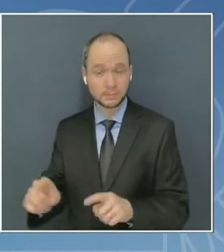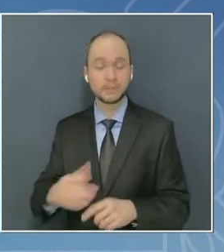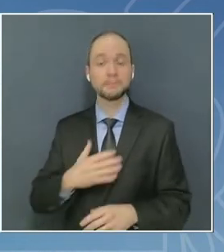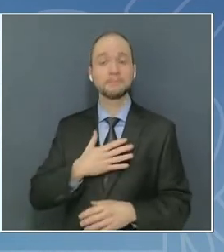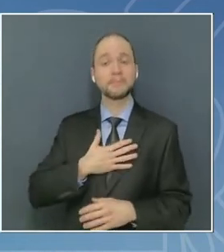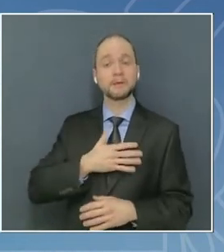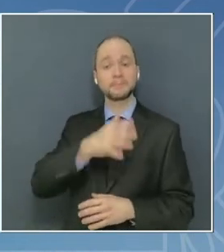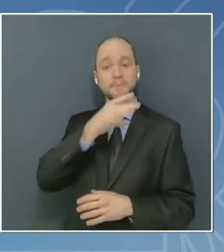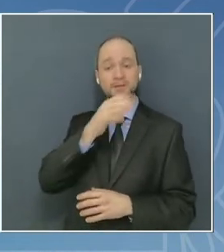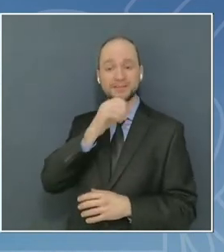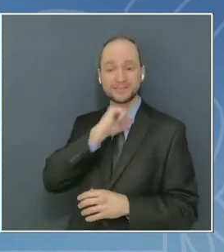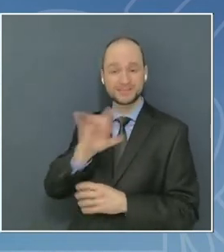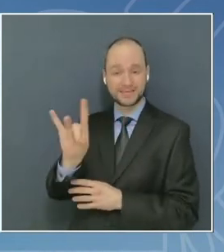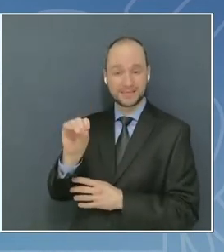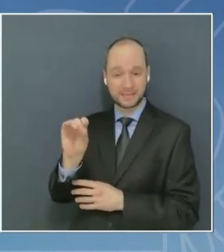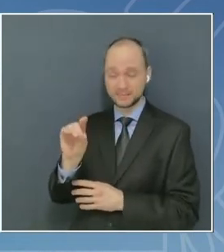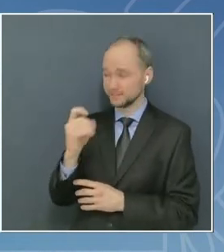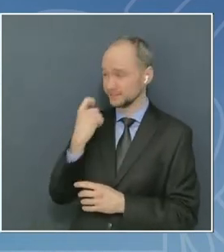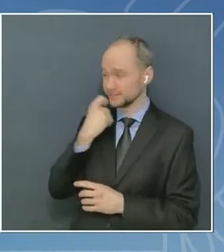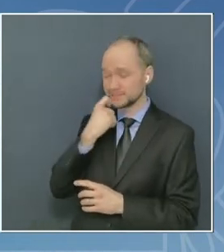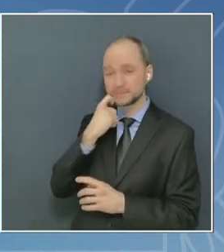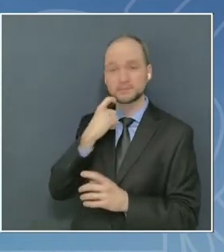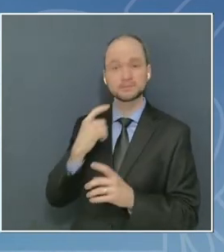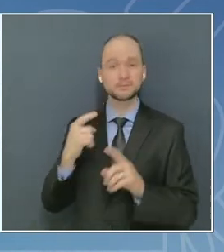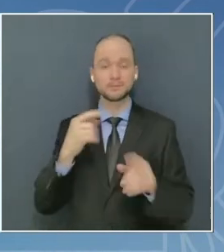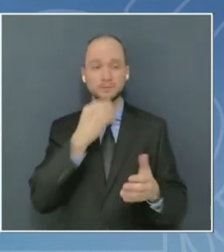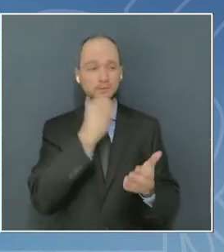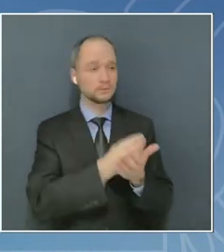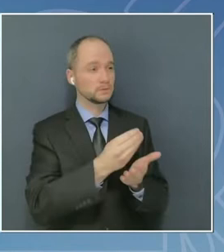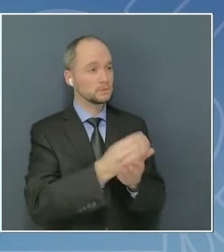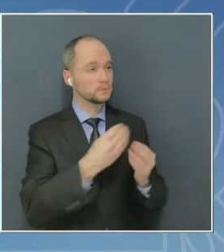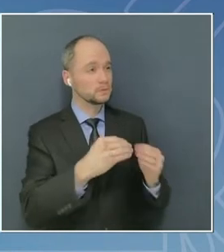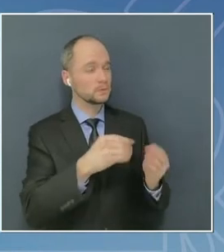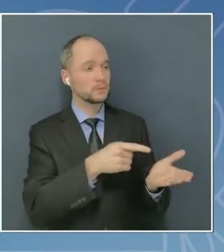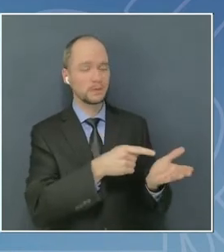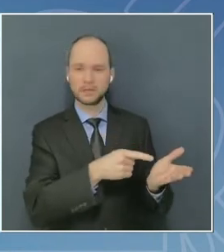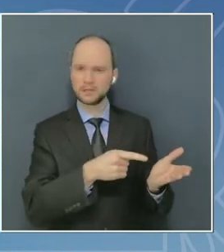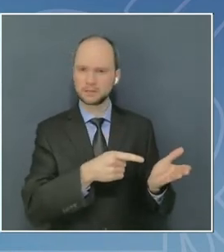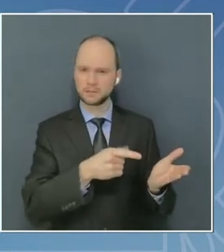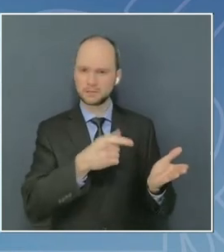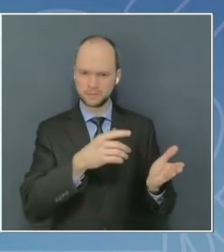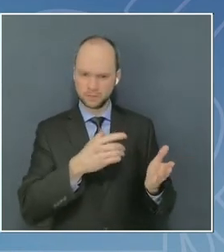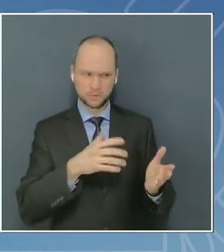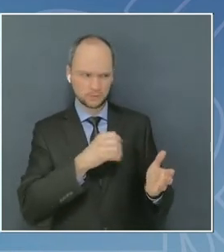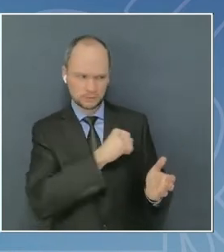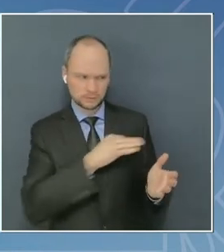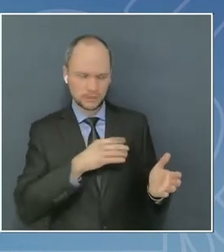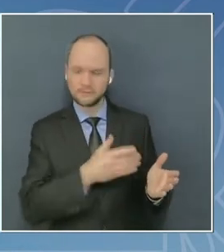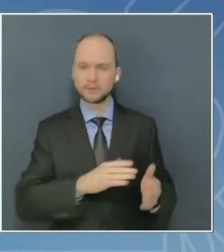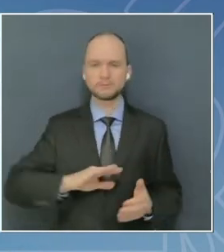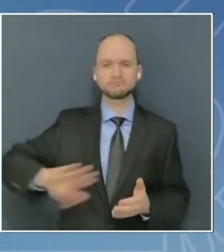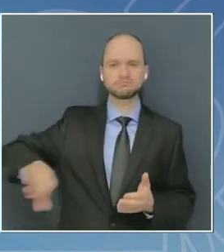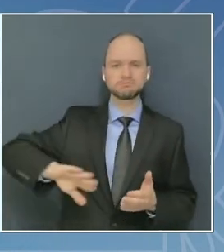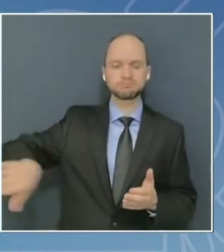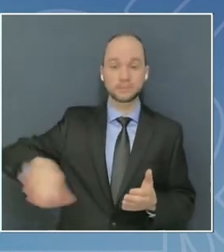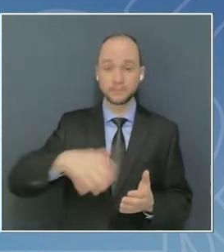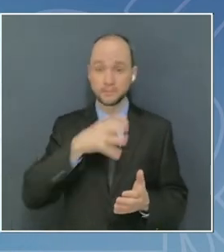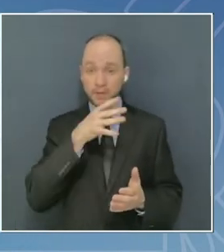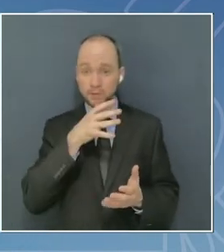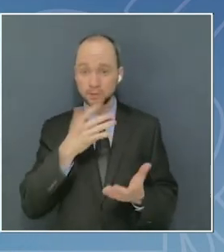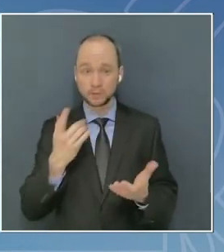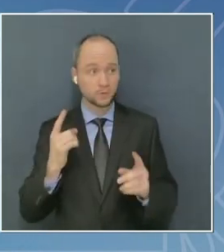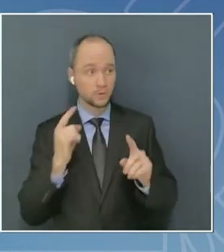she'd been harassed by a grocery store clerk who kept pushing her away. And all she was trying to do was buy some